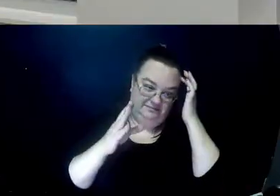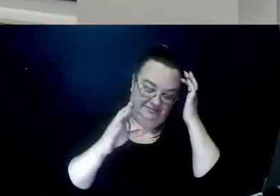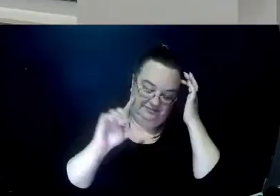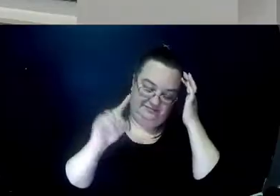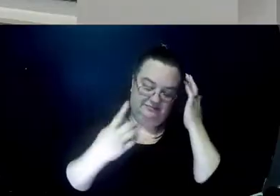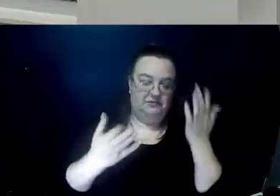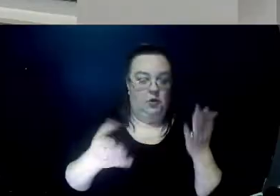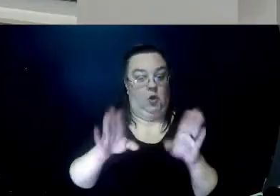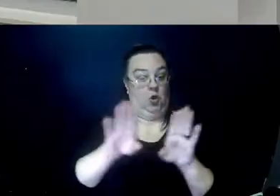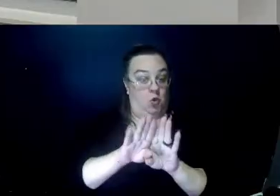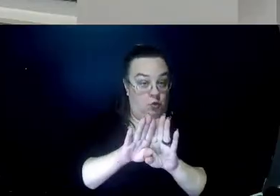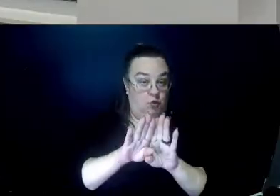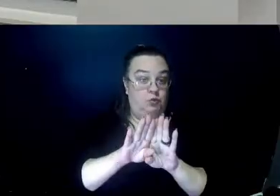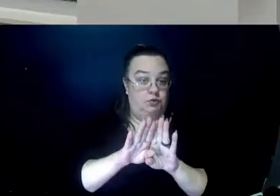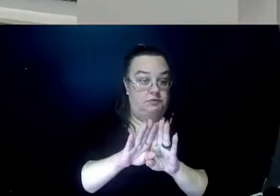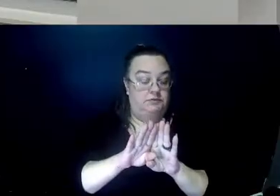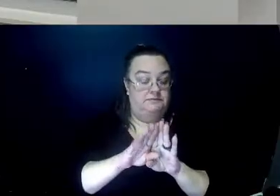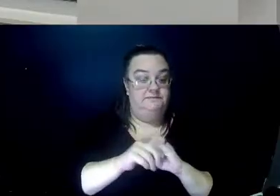conclude by saying,